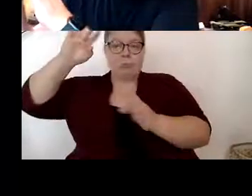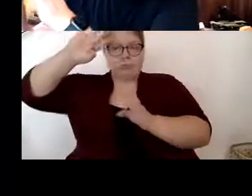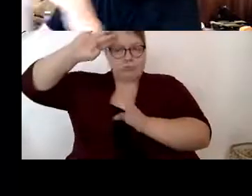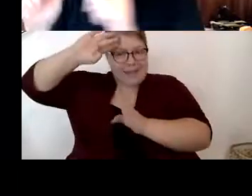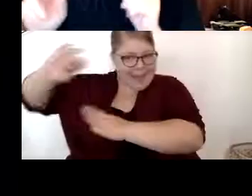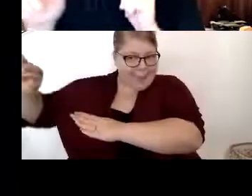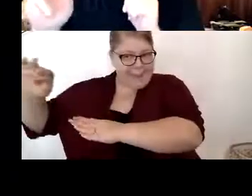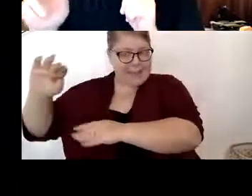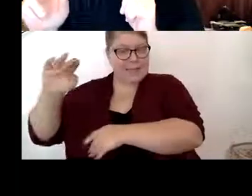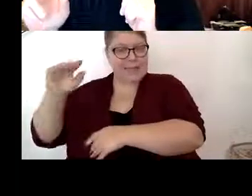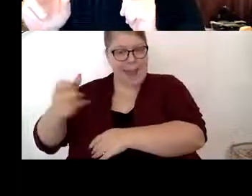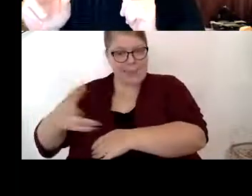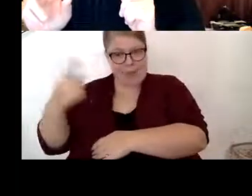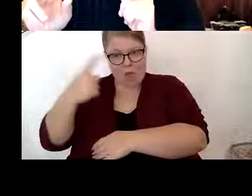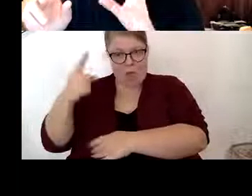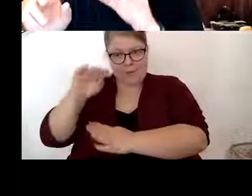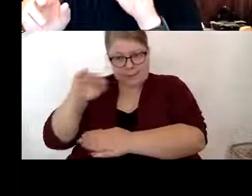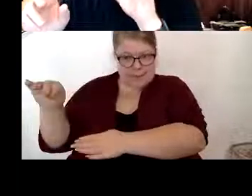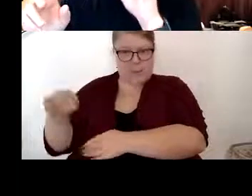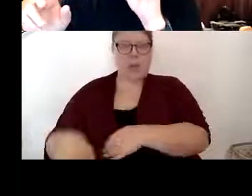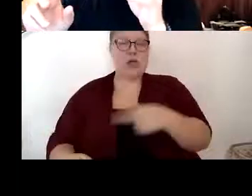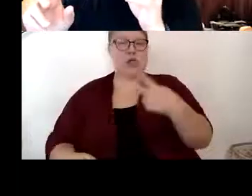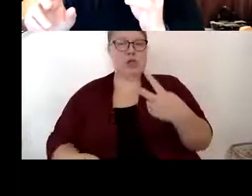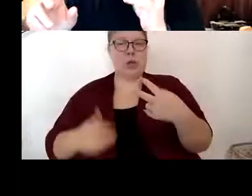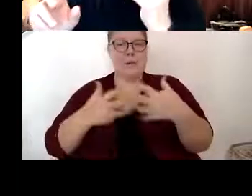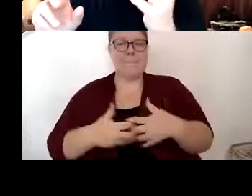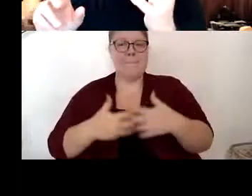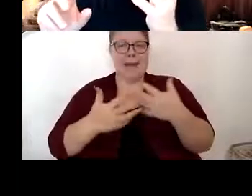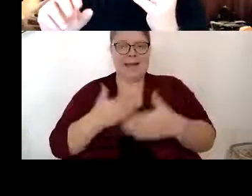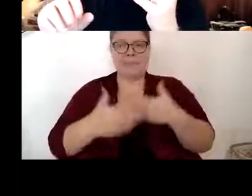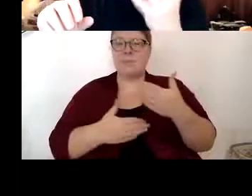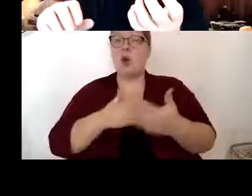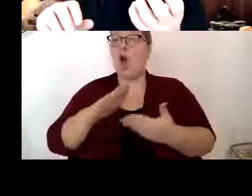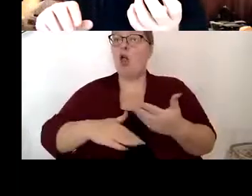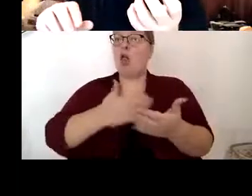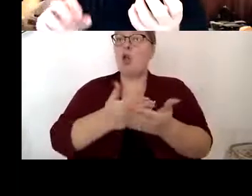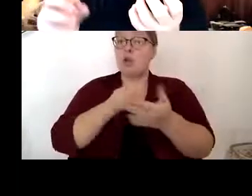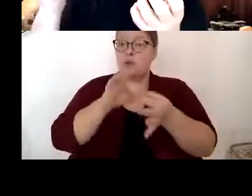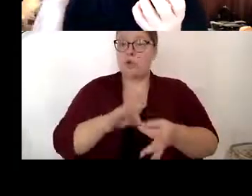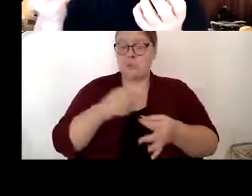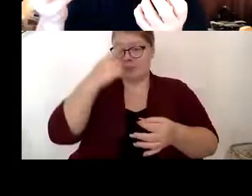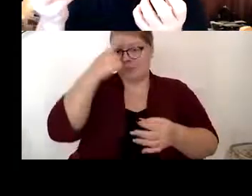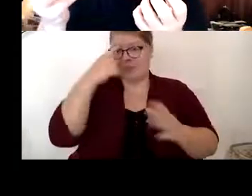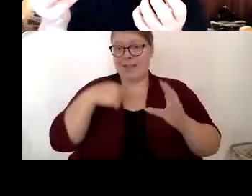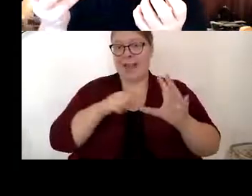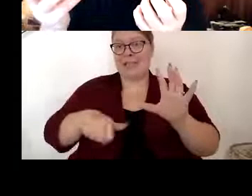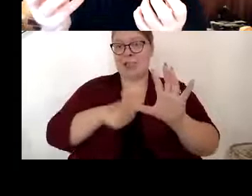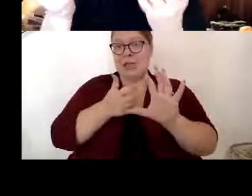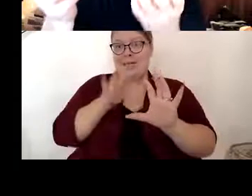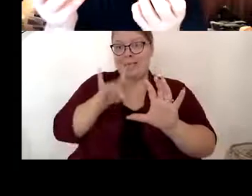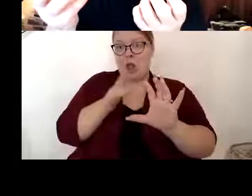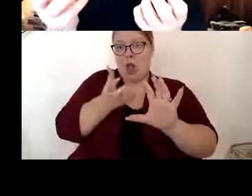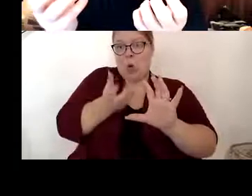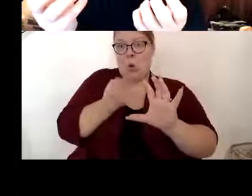gambling. So there's 2 mechanisms, right? And this is all associated with the anterior cingulate cortex and the dorsolateral prefrontal